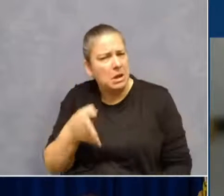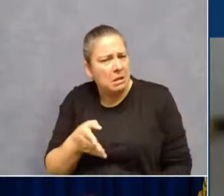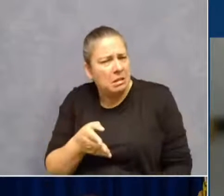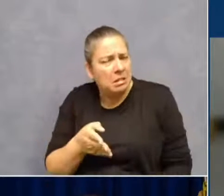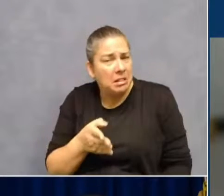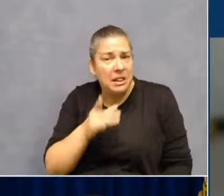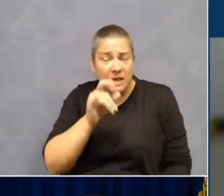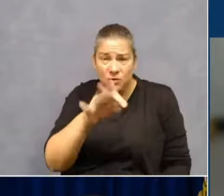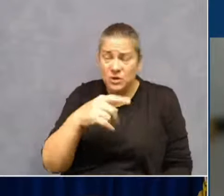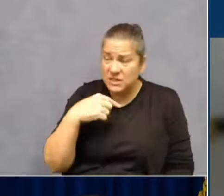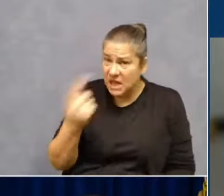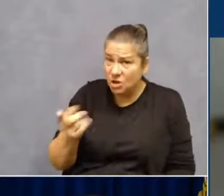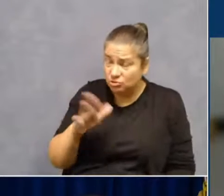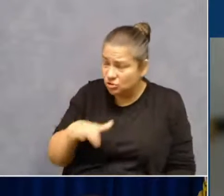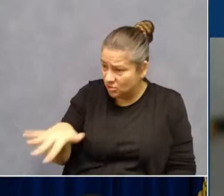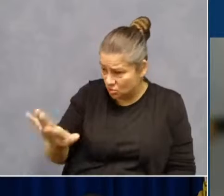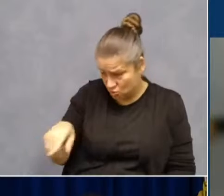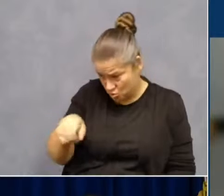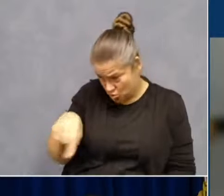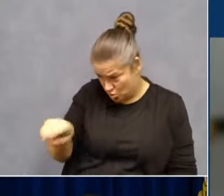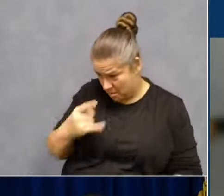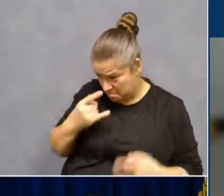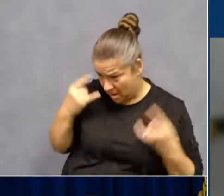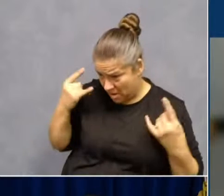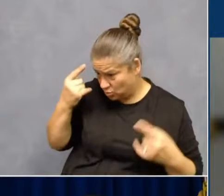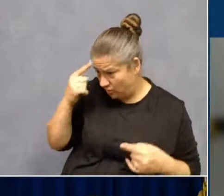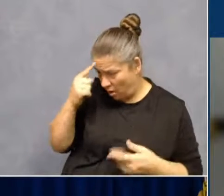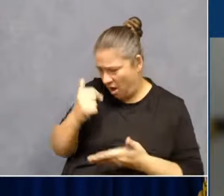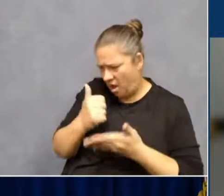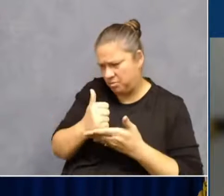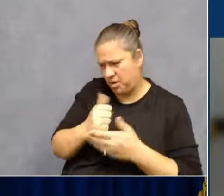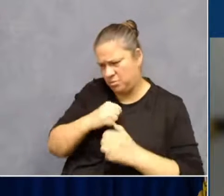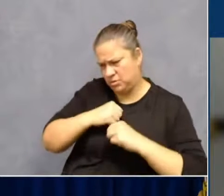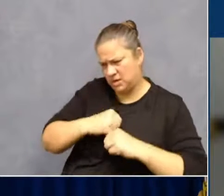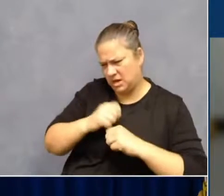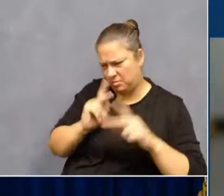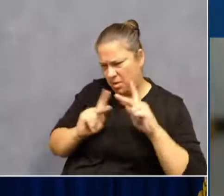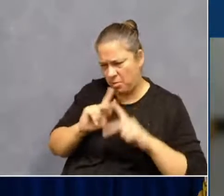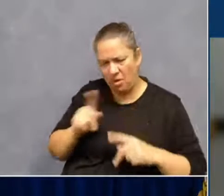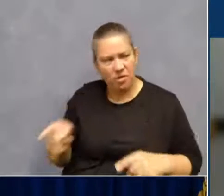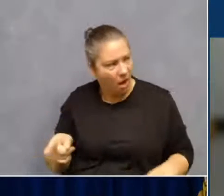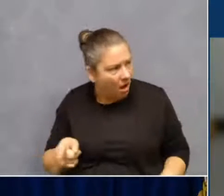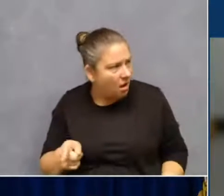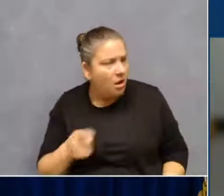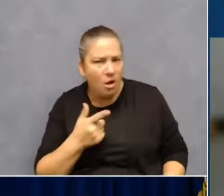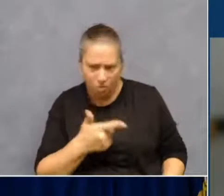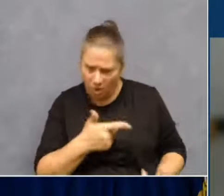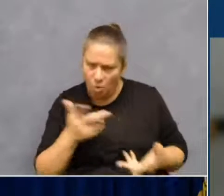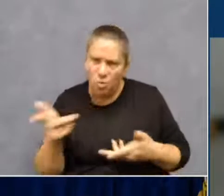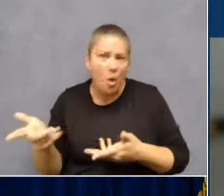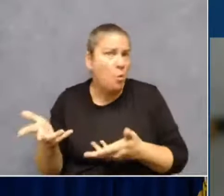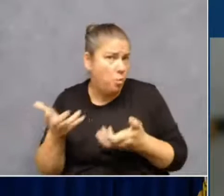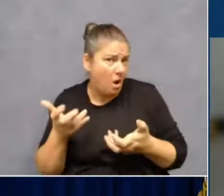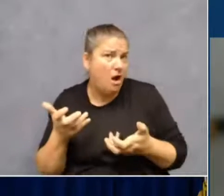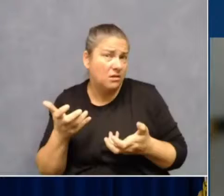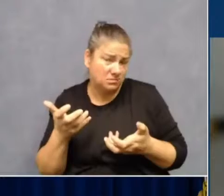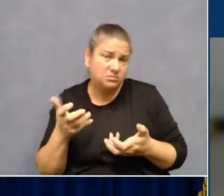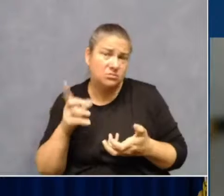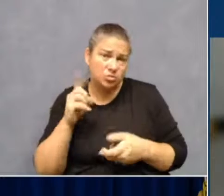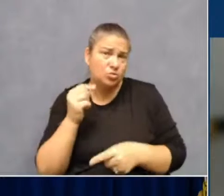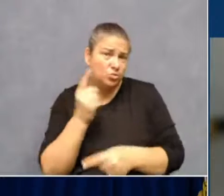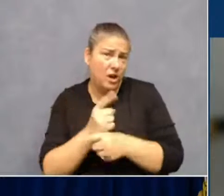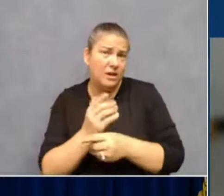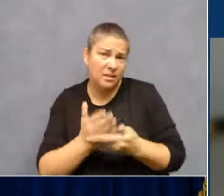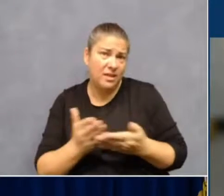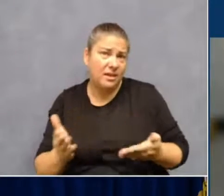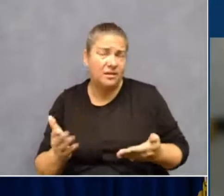about protecting and helping other people, they want to do it. So we appreciate them doing the right thing and encouraging others to